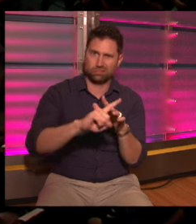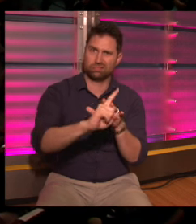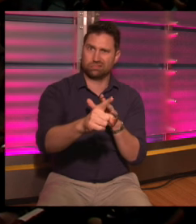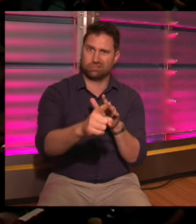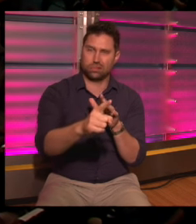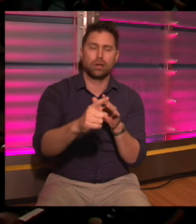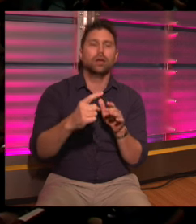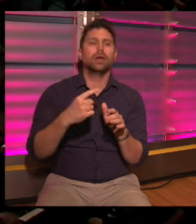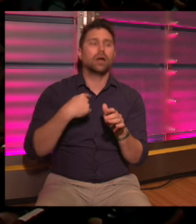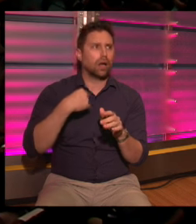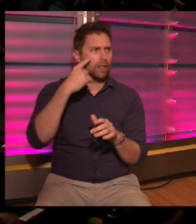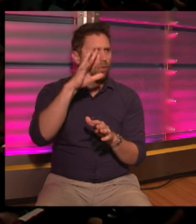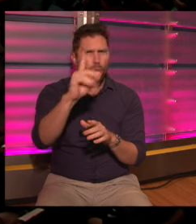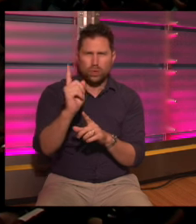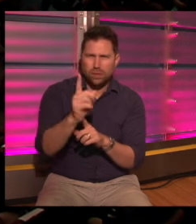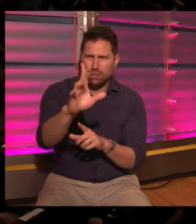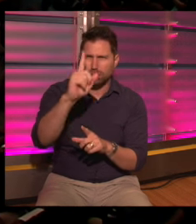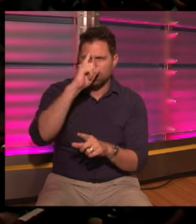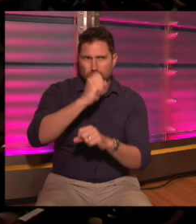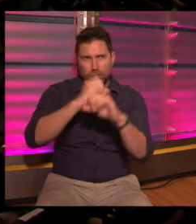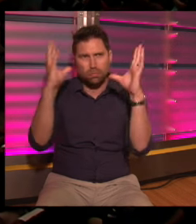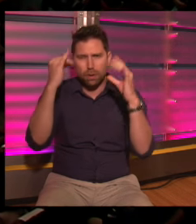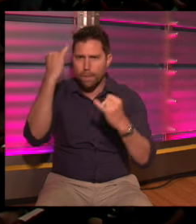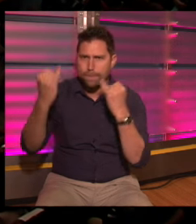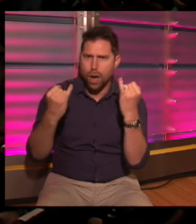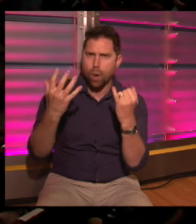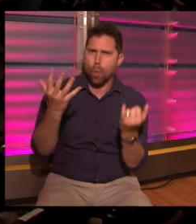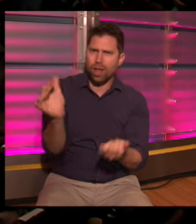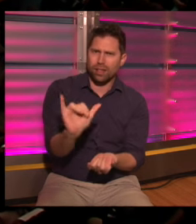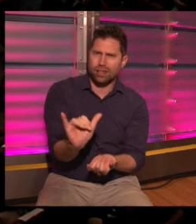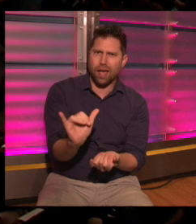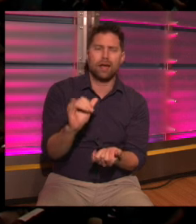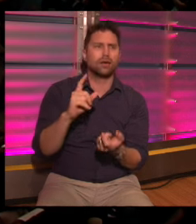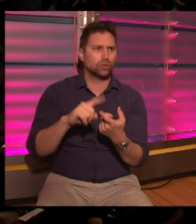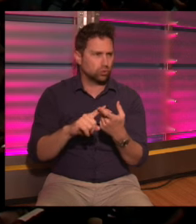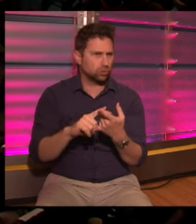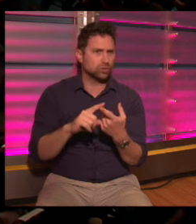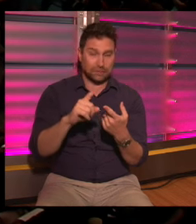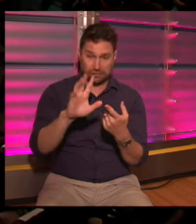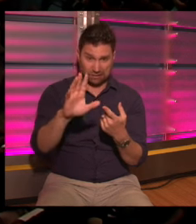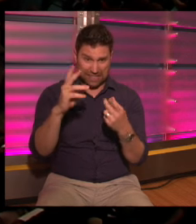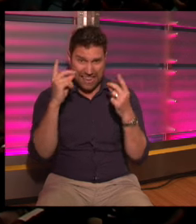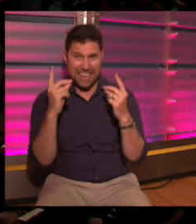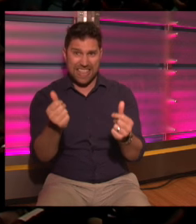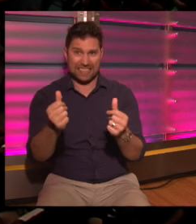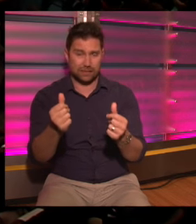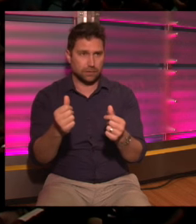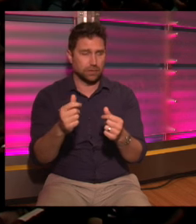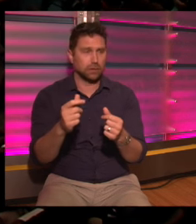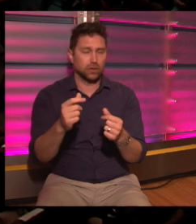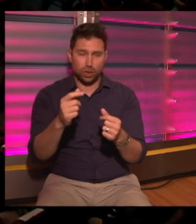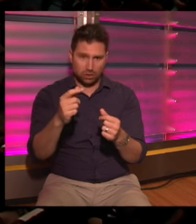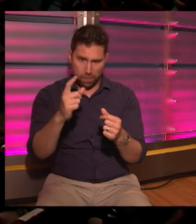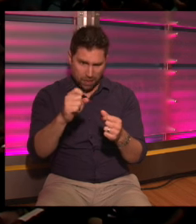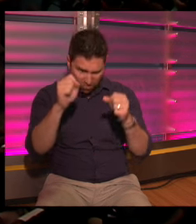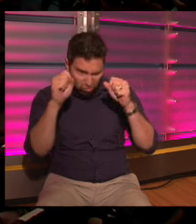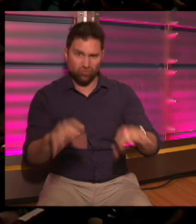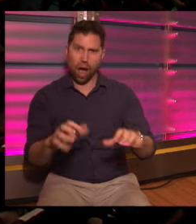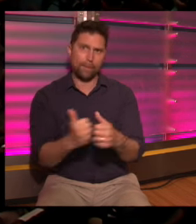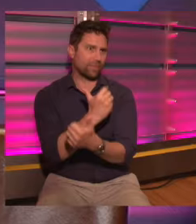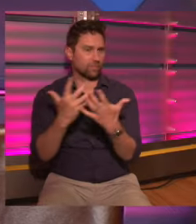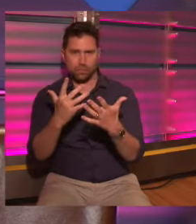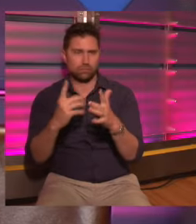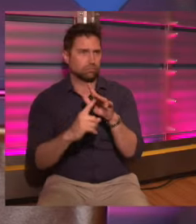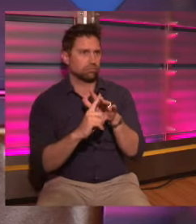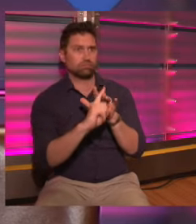I think, for a second, I want you guys to imagine what it would be like to, in an instant, be forced to leave everything that you ever